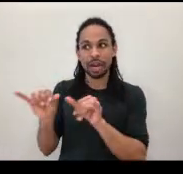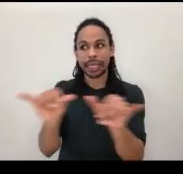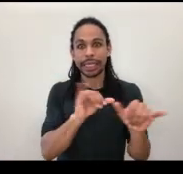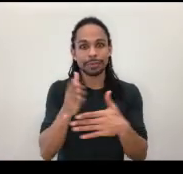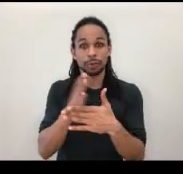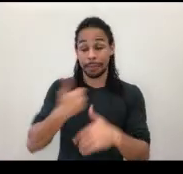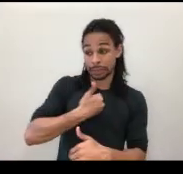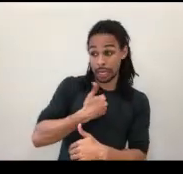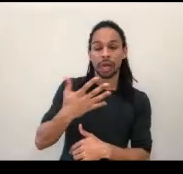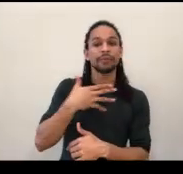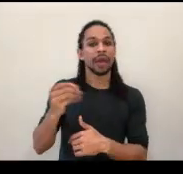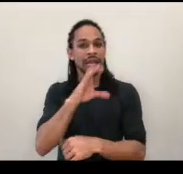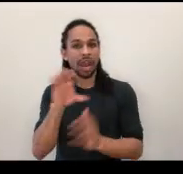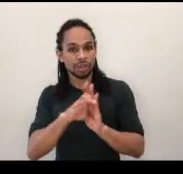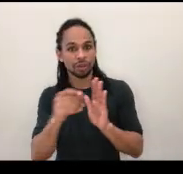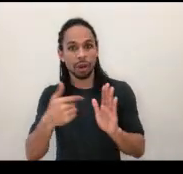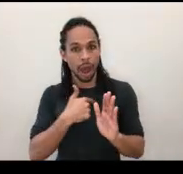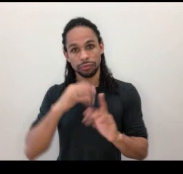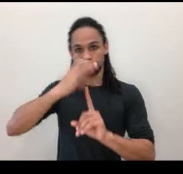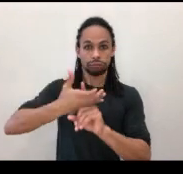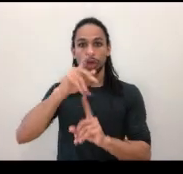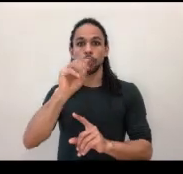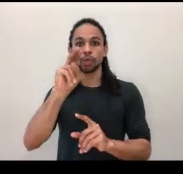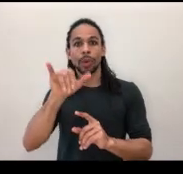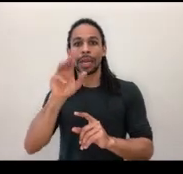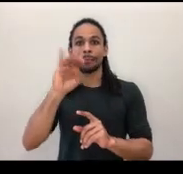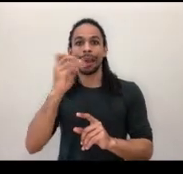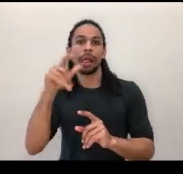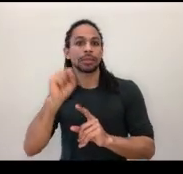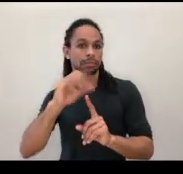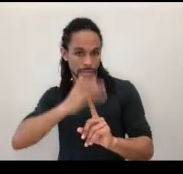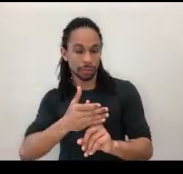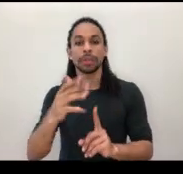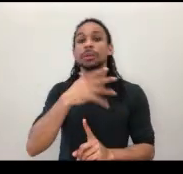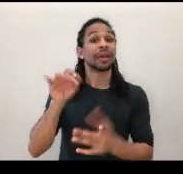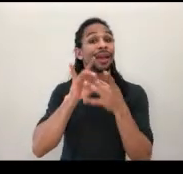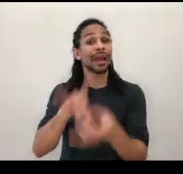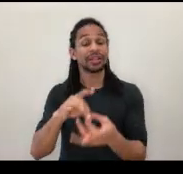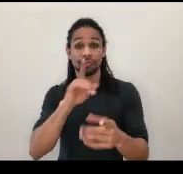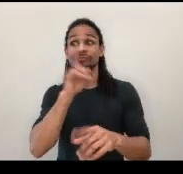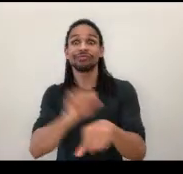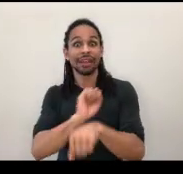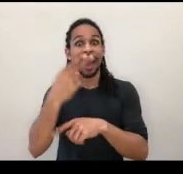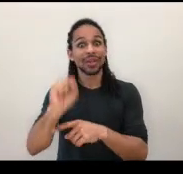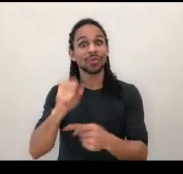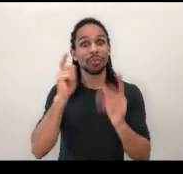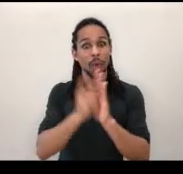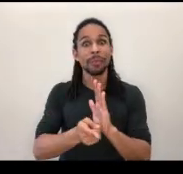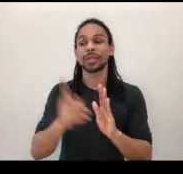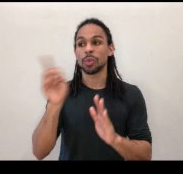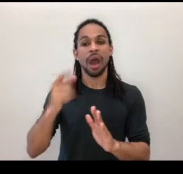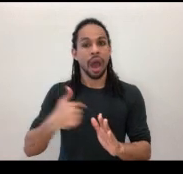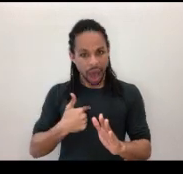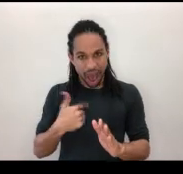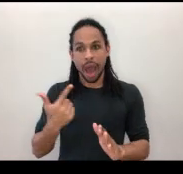me and the character that I was portraying, me and Tony Michaels, and connect some of the very real high school moments that I